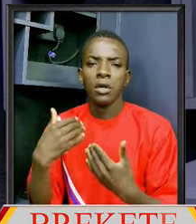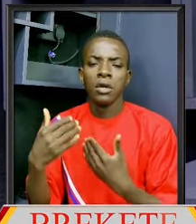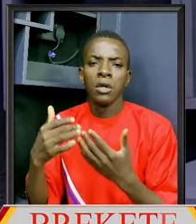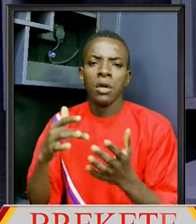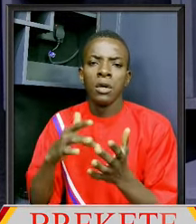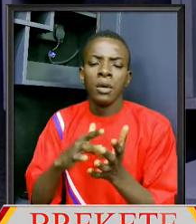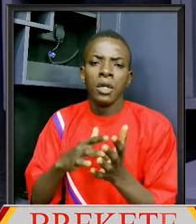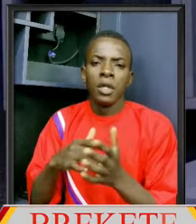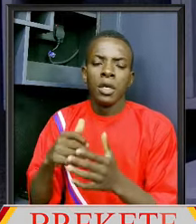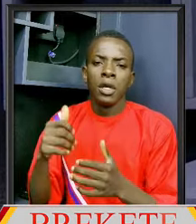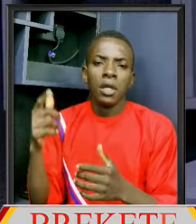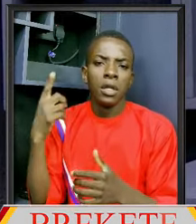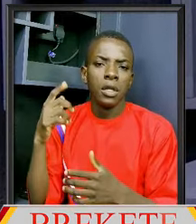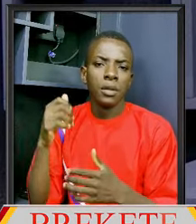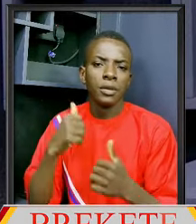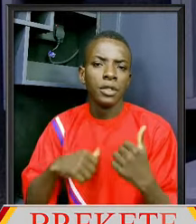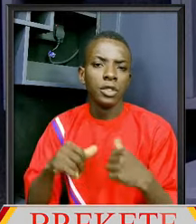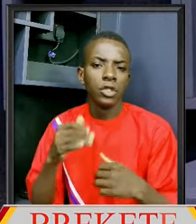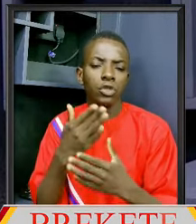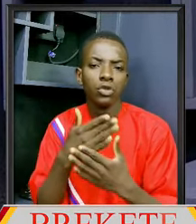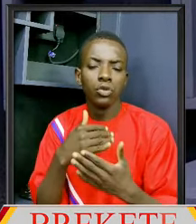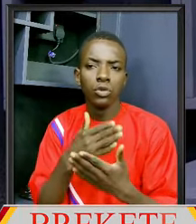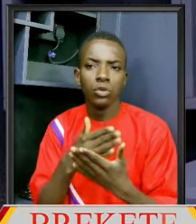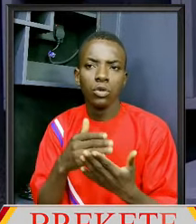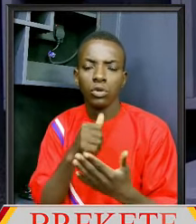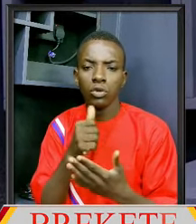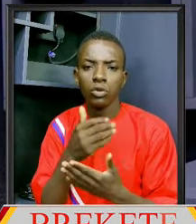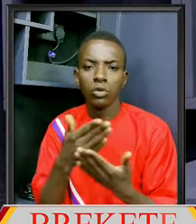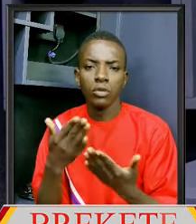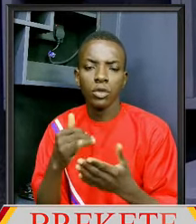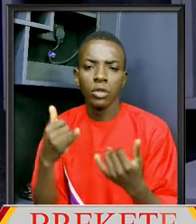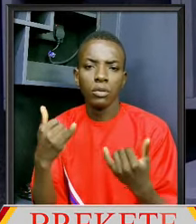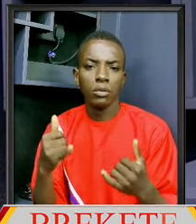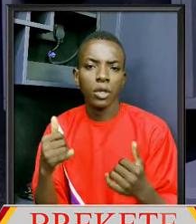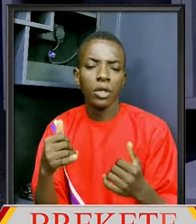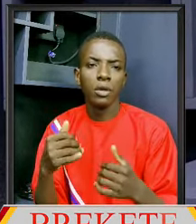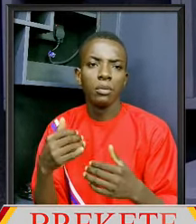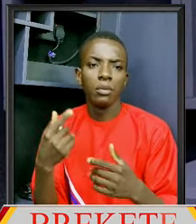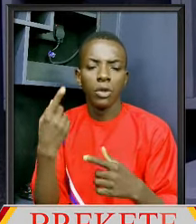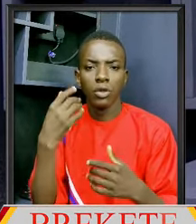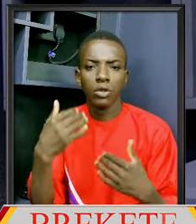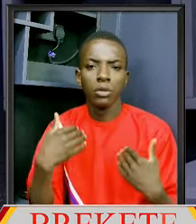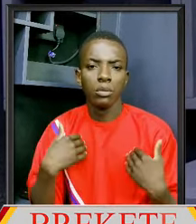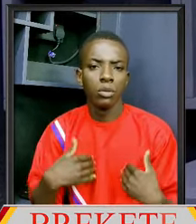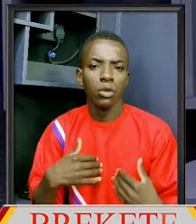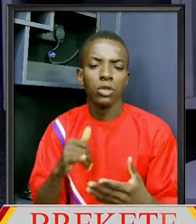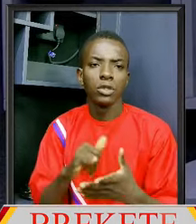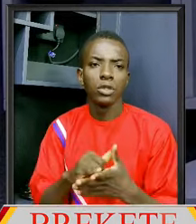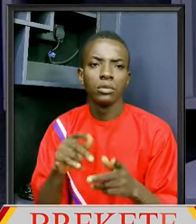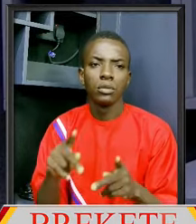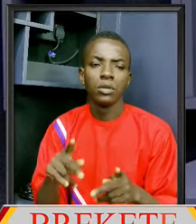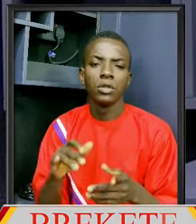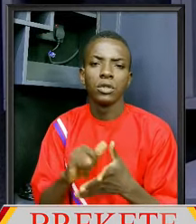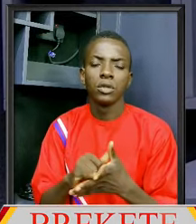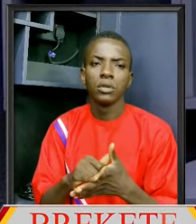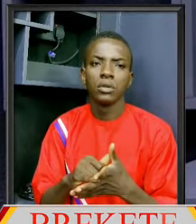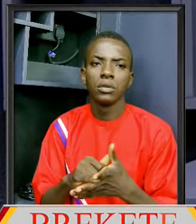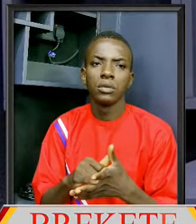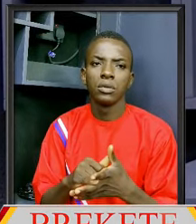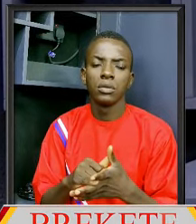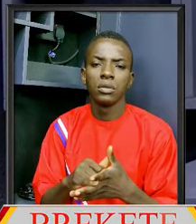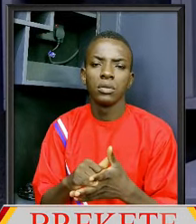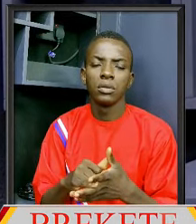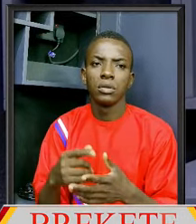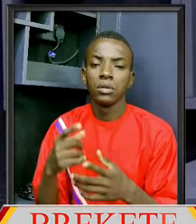medical lab science not be something where then they take play because na body it can be like say person won't take